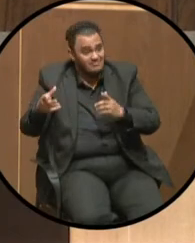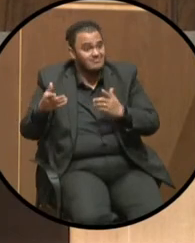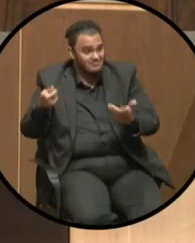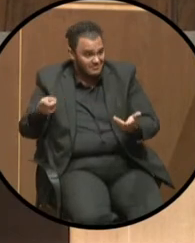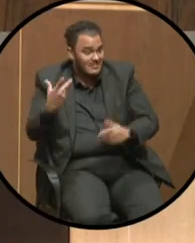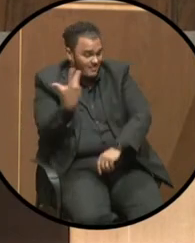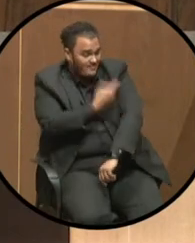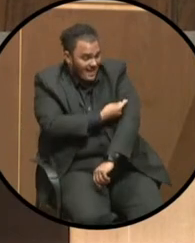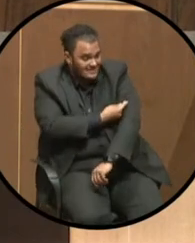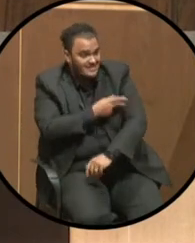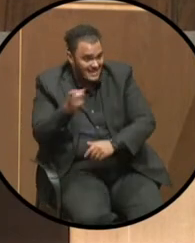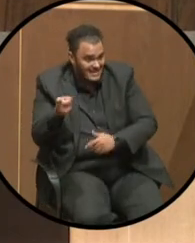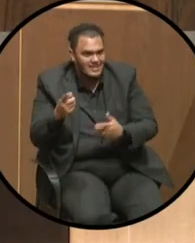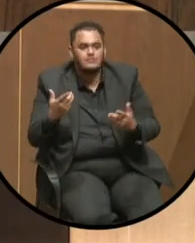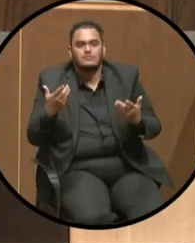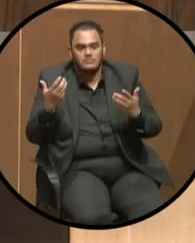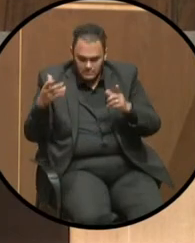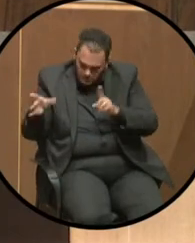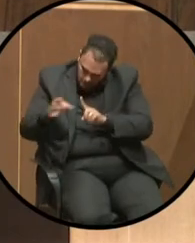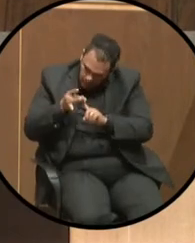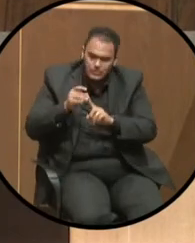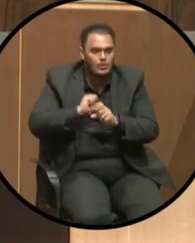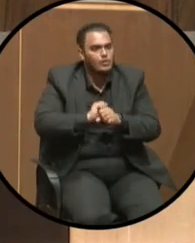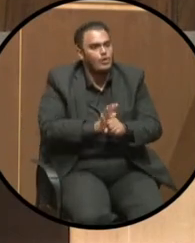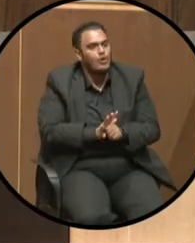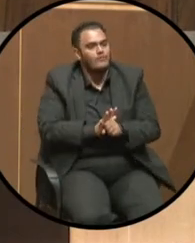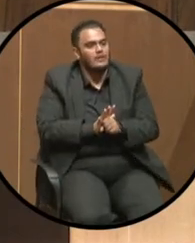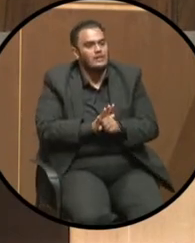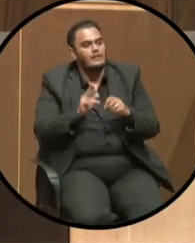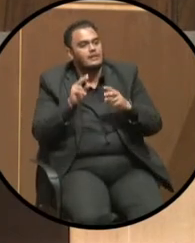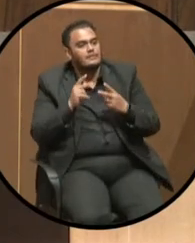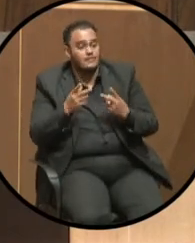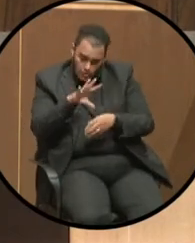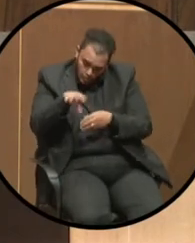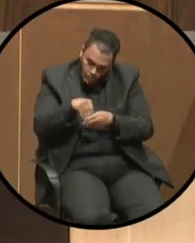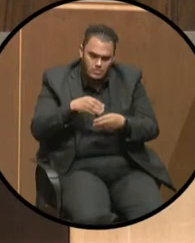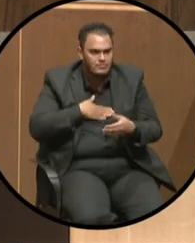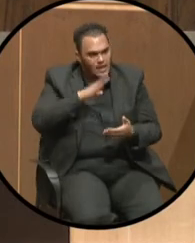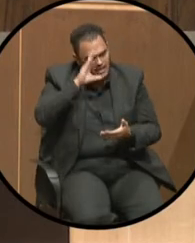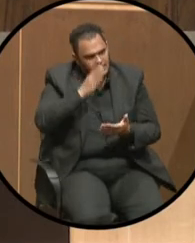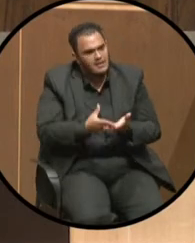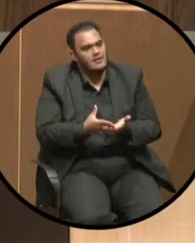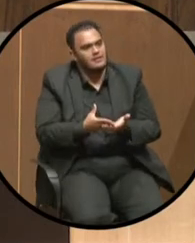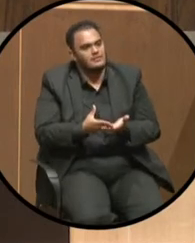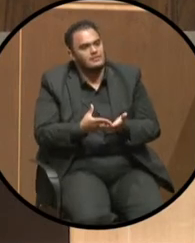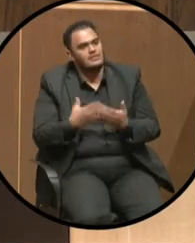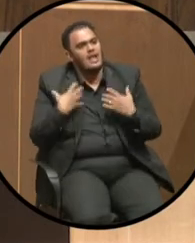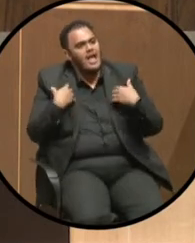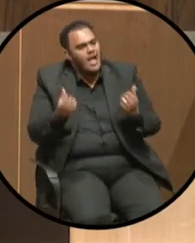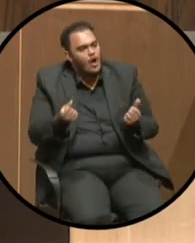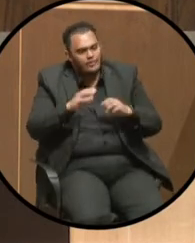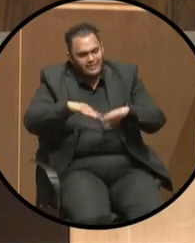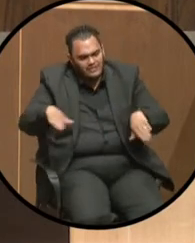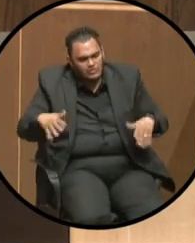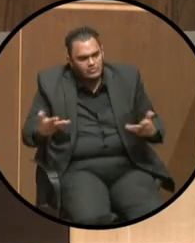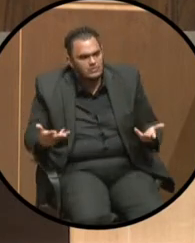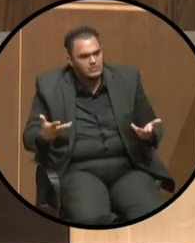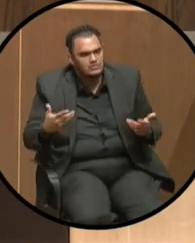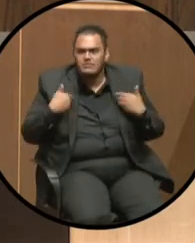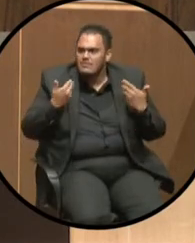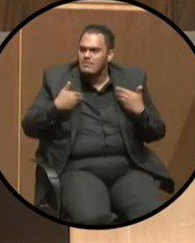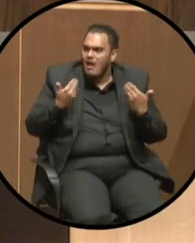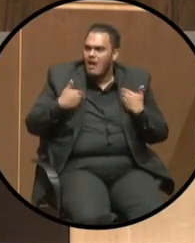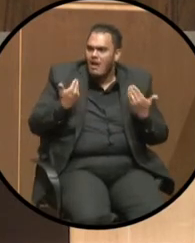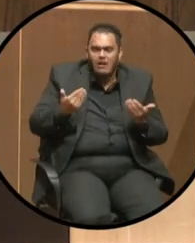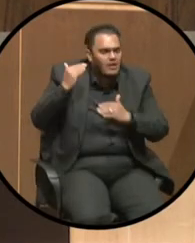my son. And they either went home or they were quarantined. And these were healthy kids and young adults. They spent their waking hours